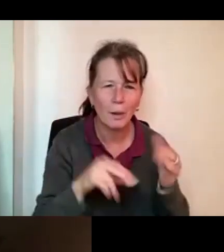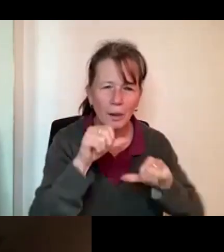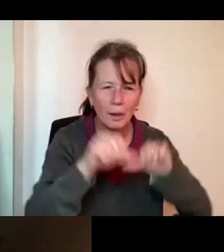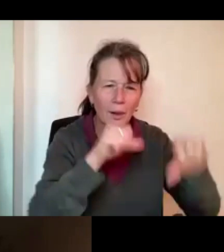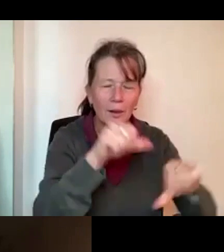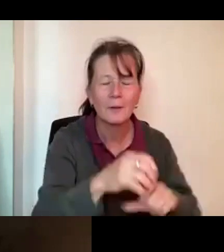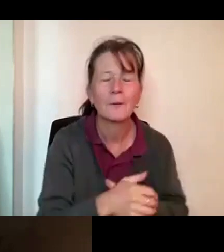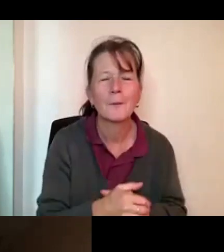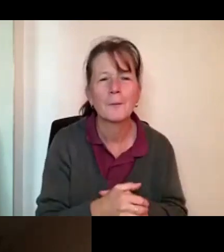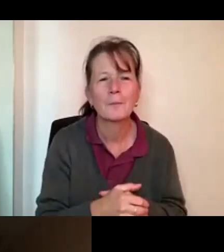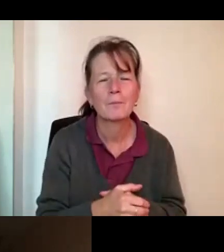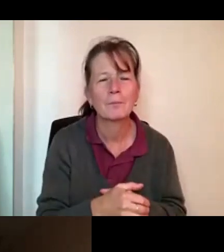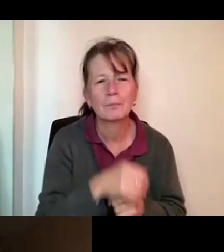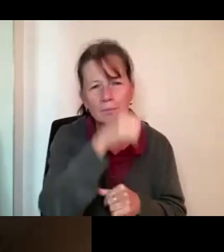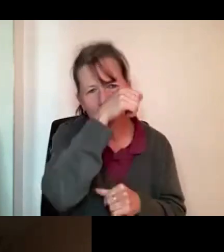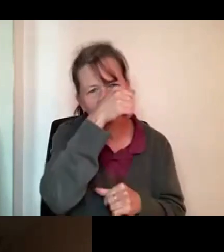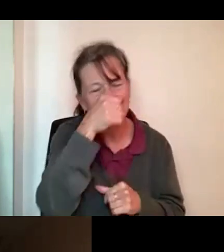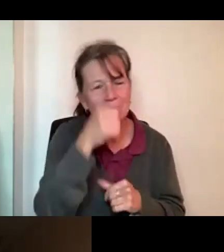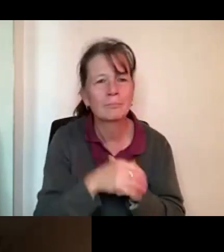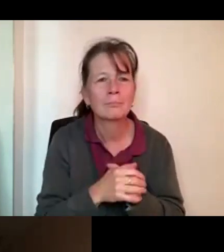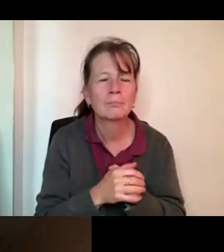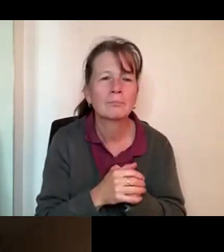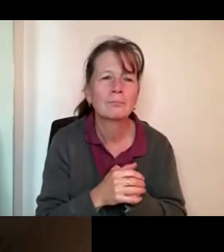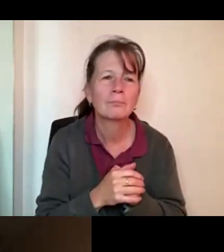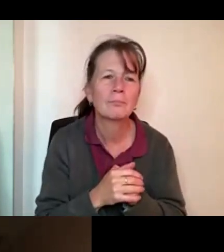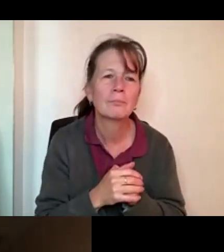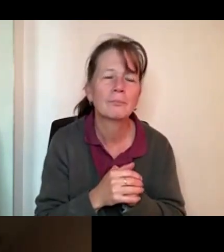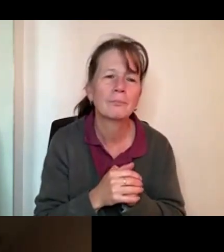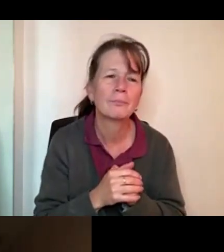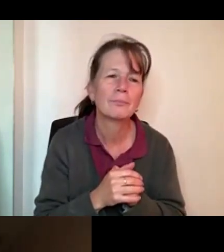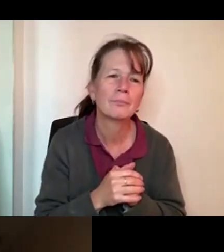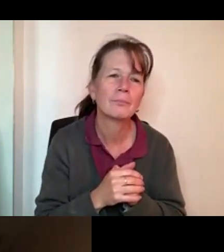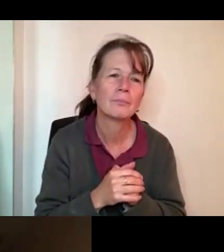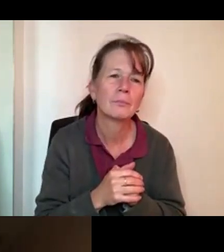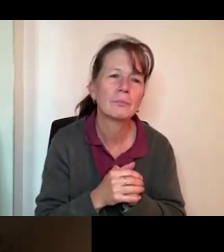The part of the process I found sort of most,